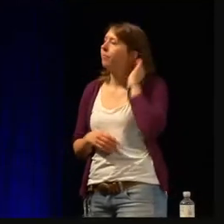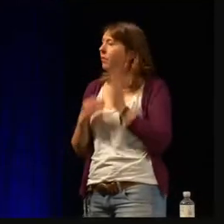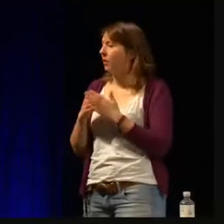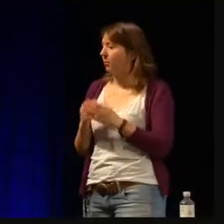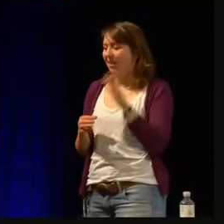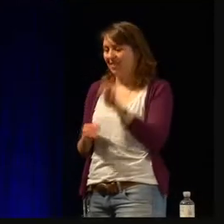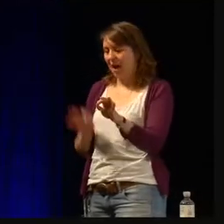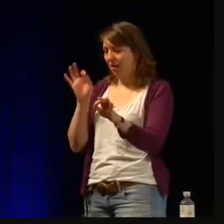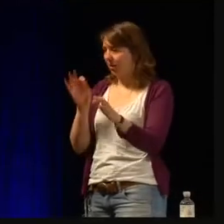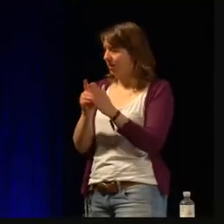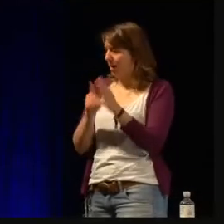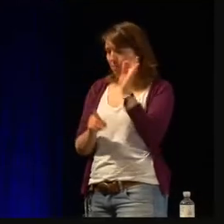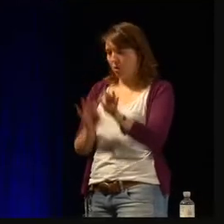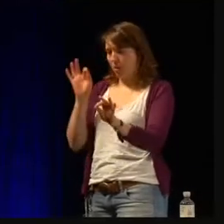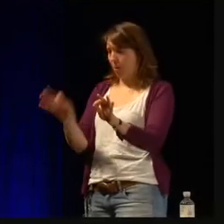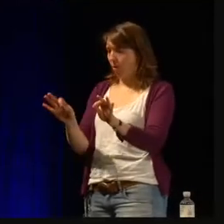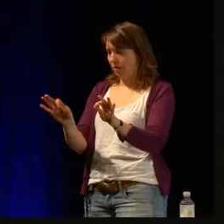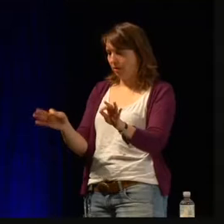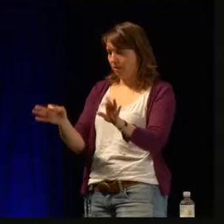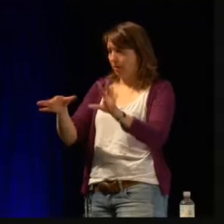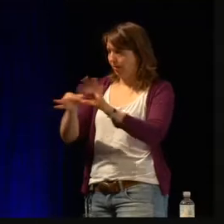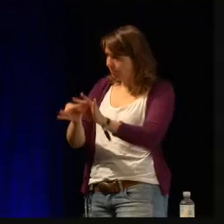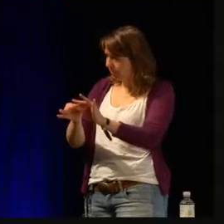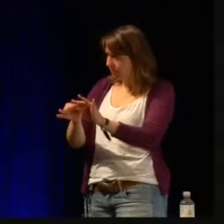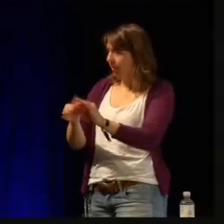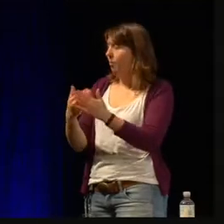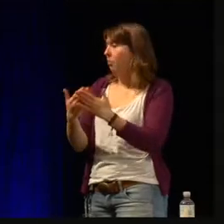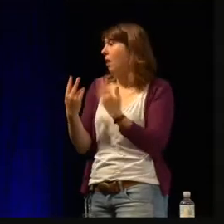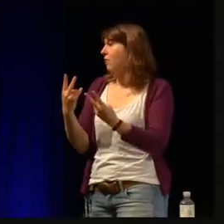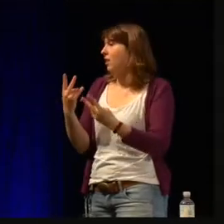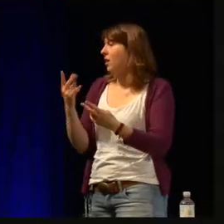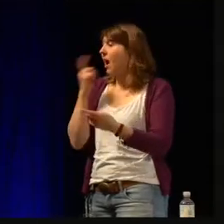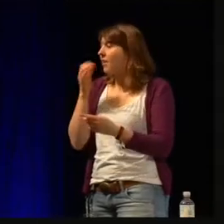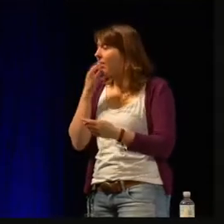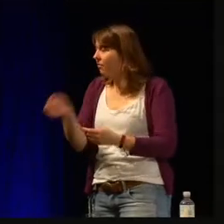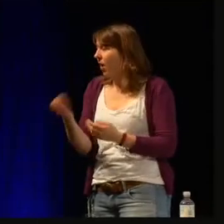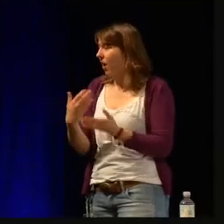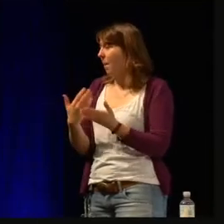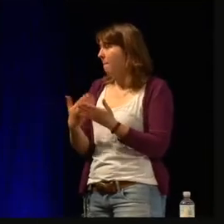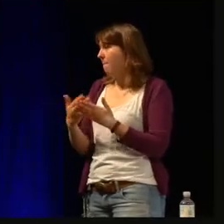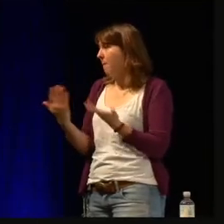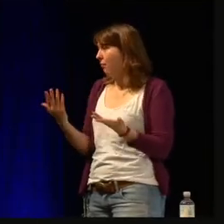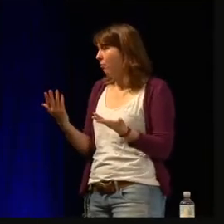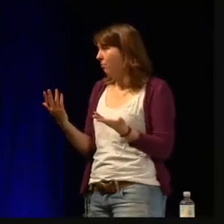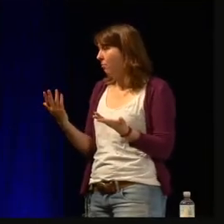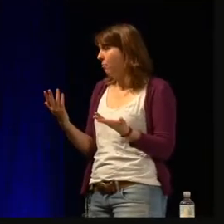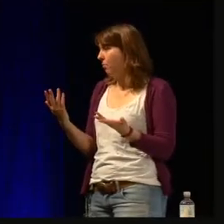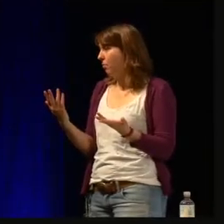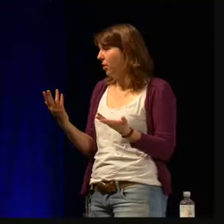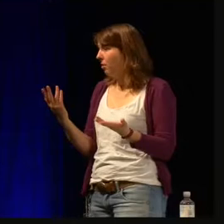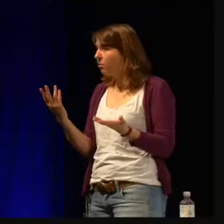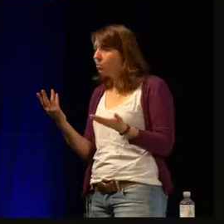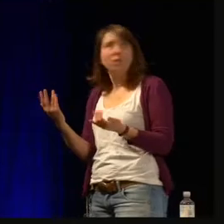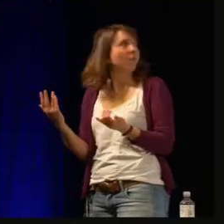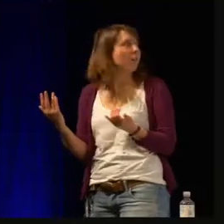interpolation, going from one or more data points to another, can answer important questions. For example, how